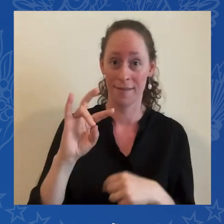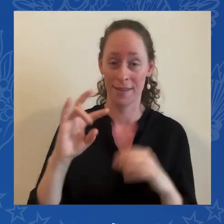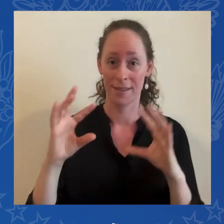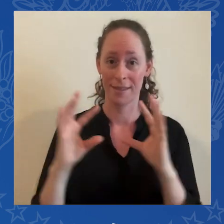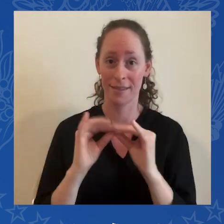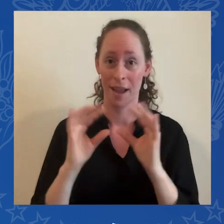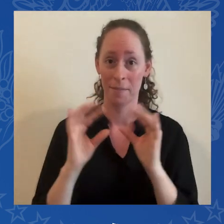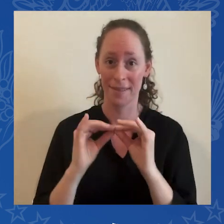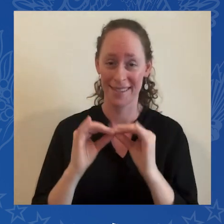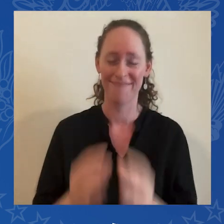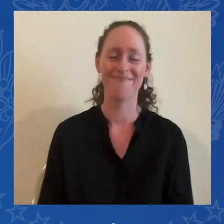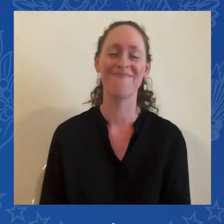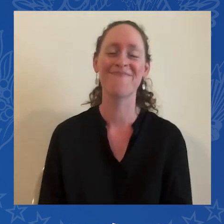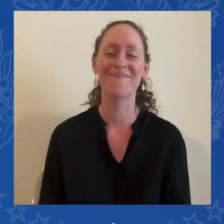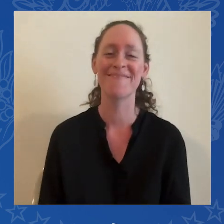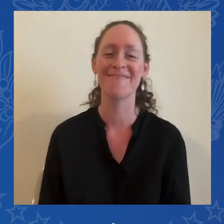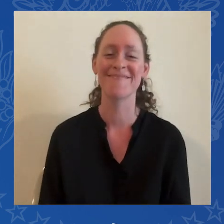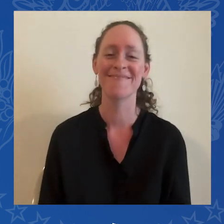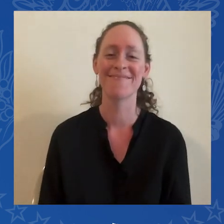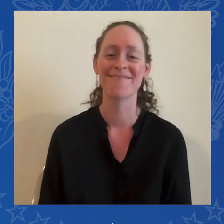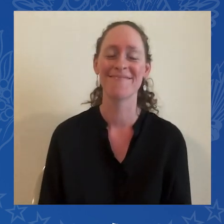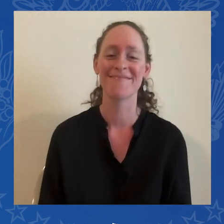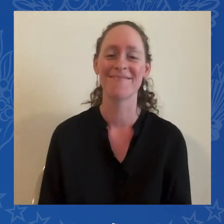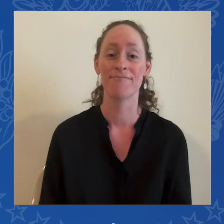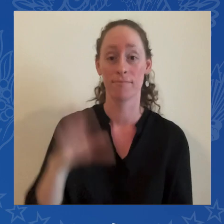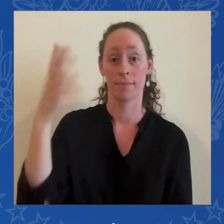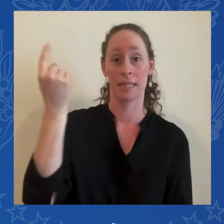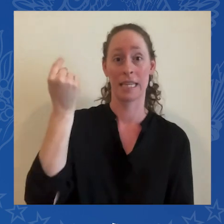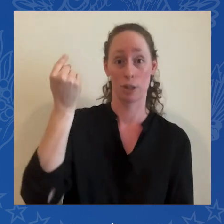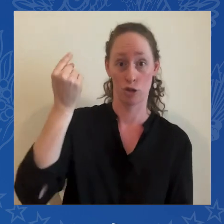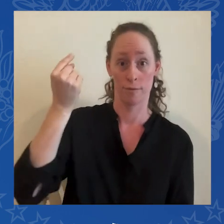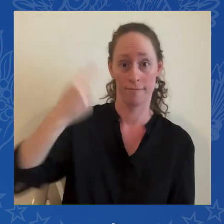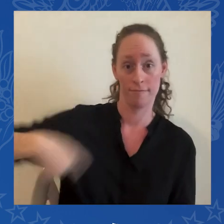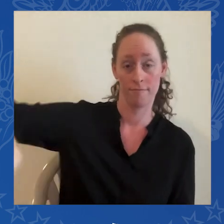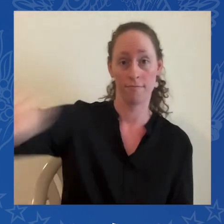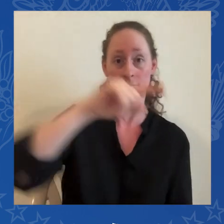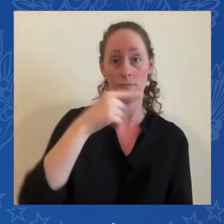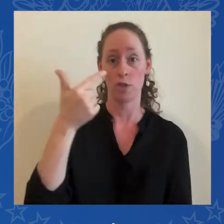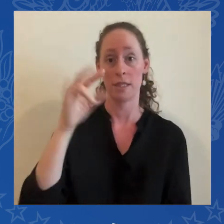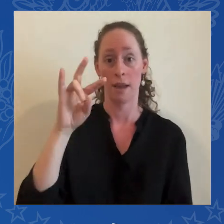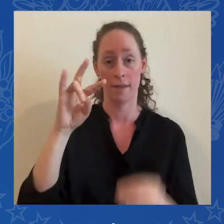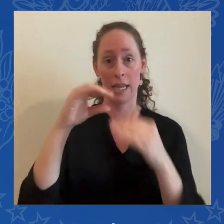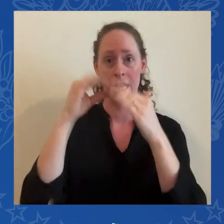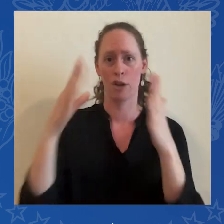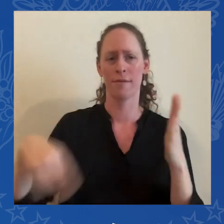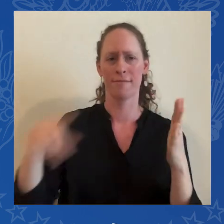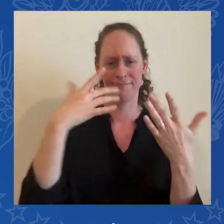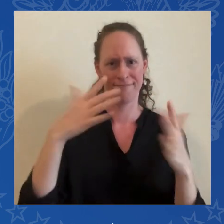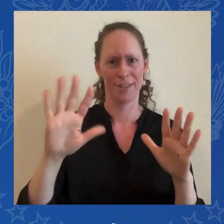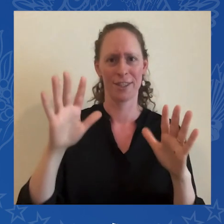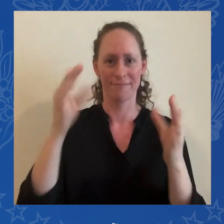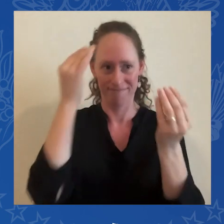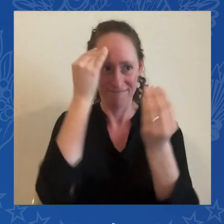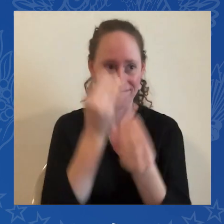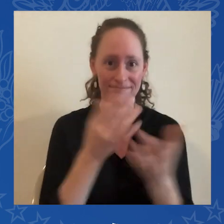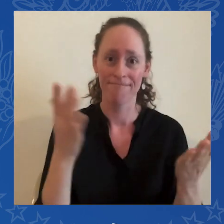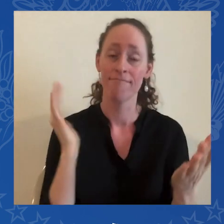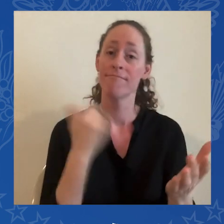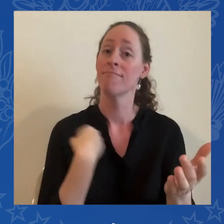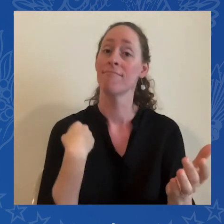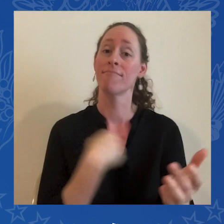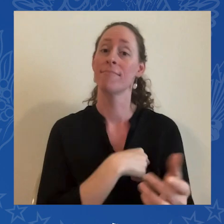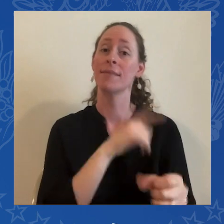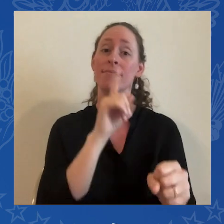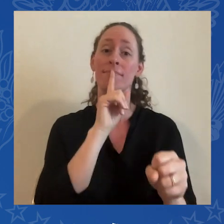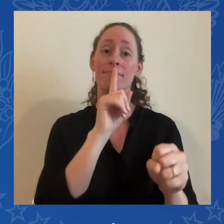Last year, at the Elmau Summit, we, the G7 leaders, announced our commitment to mobilize up to $600